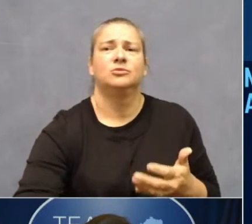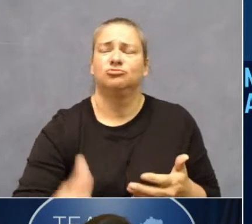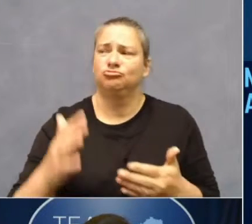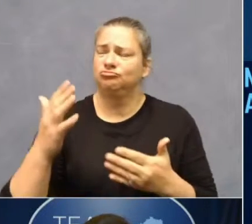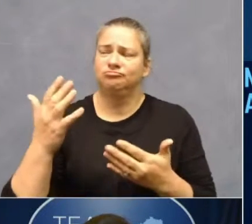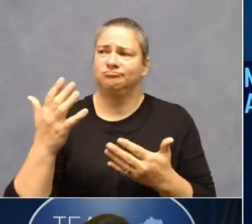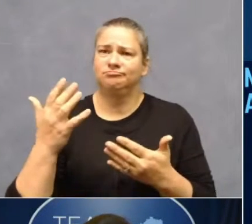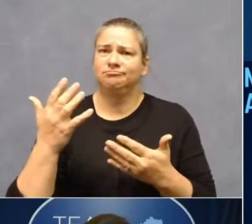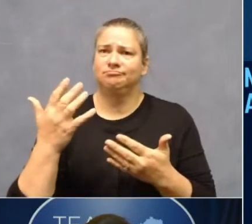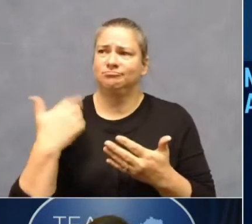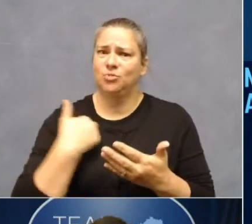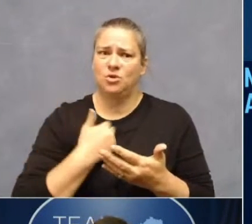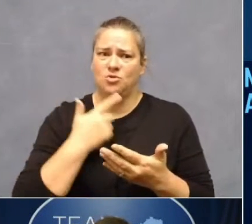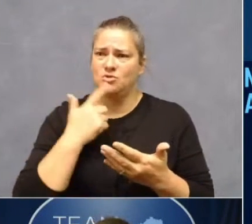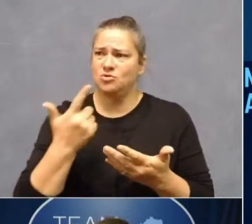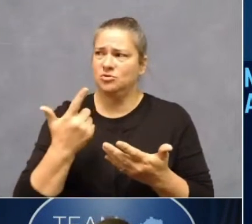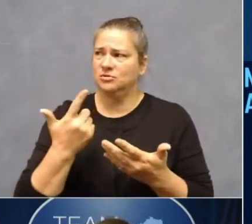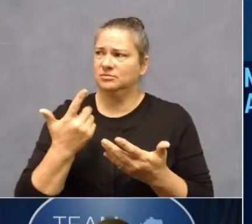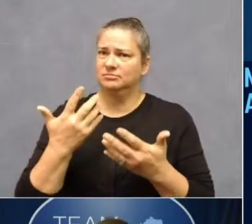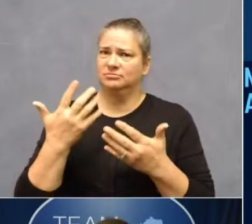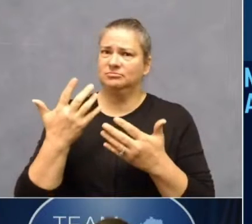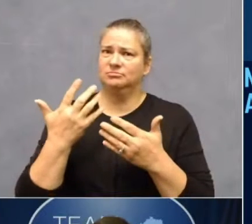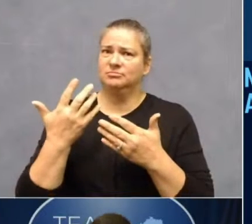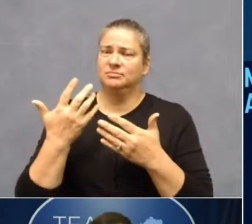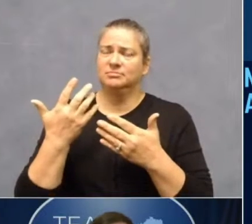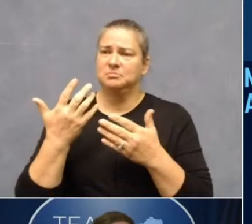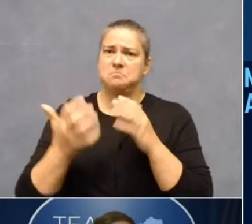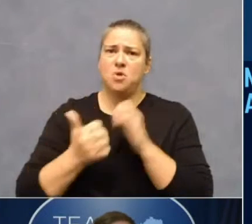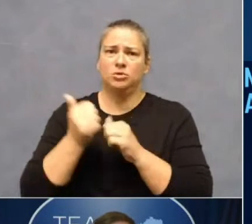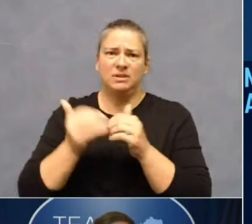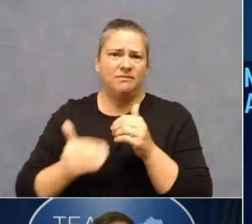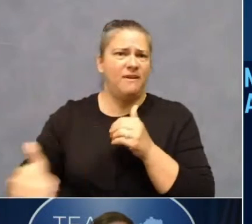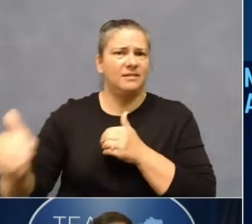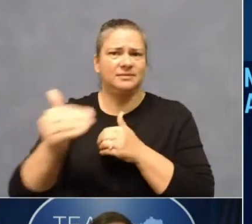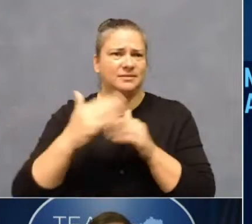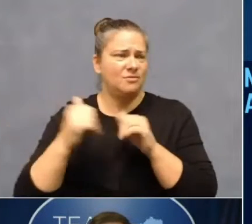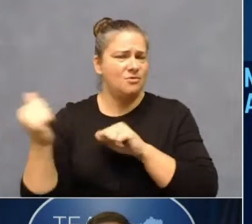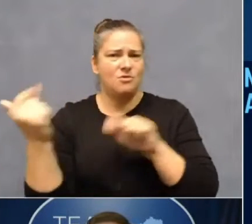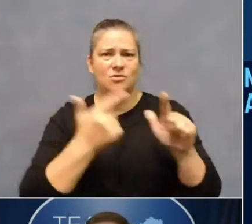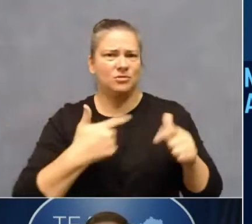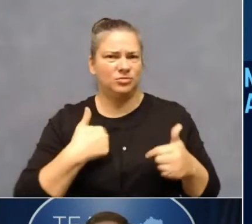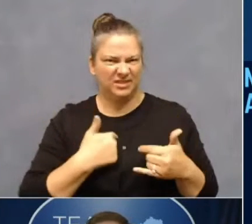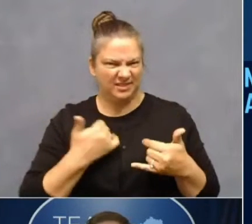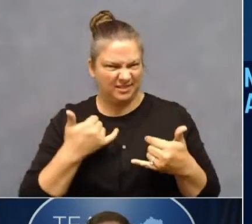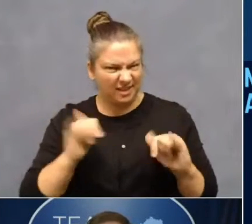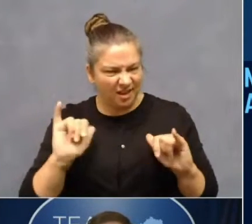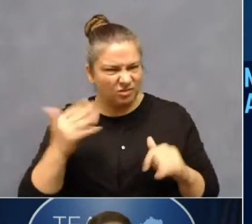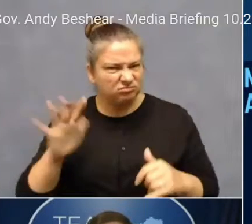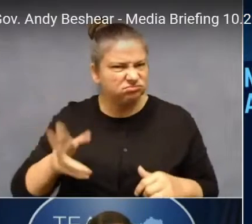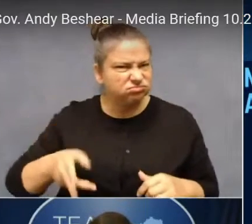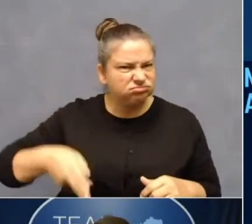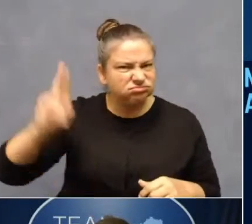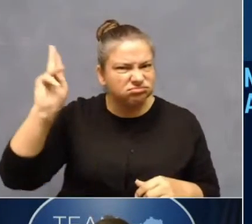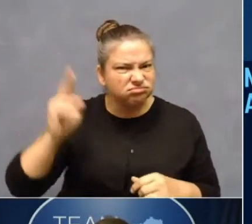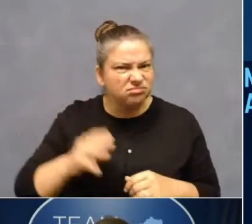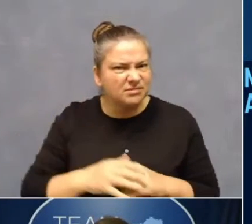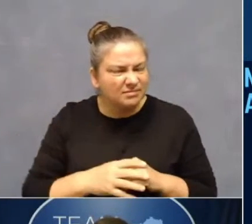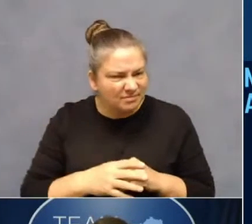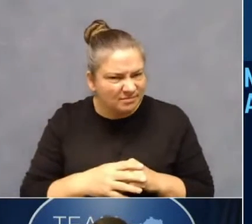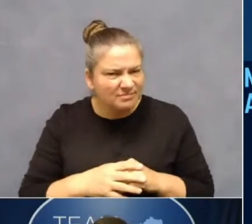this scale. The current escalation that we are on is already higher than the